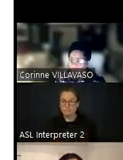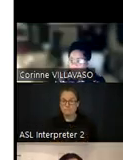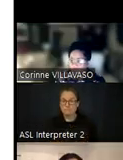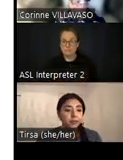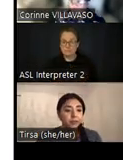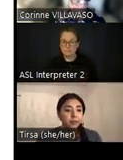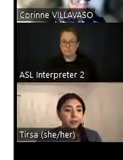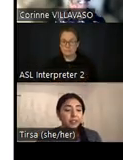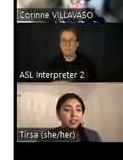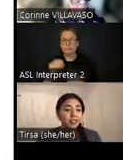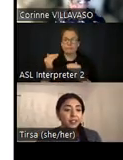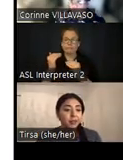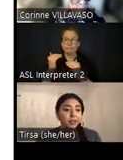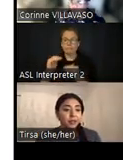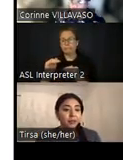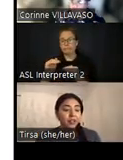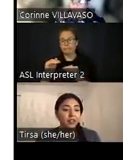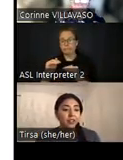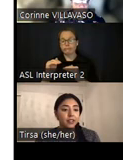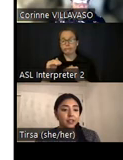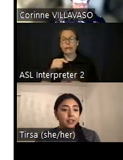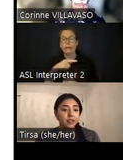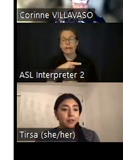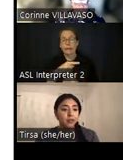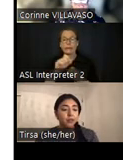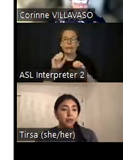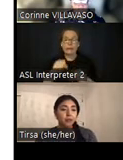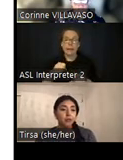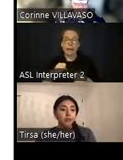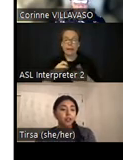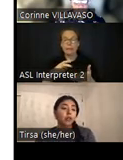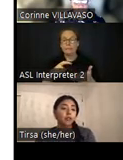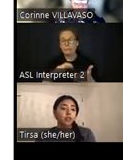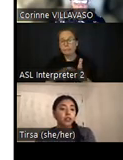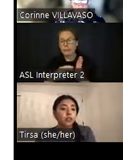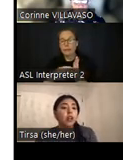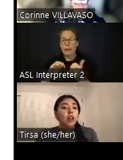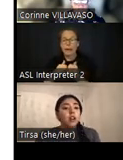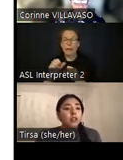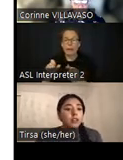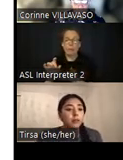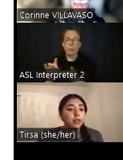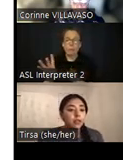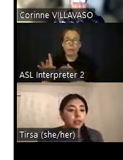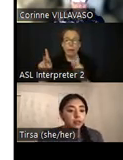what could prevent someone who applies to be a board member from not qualifying.